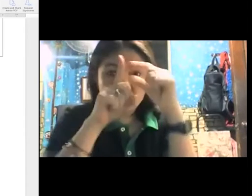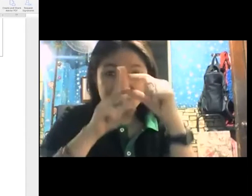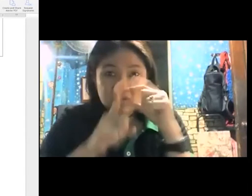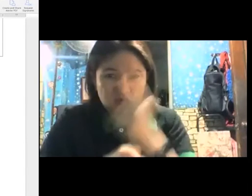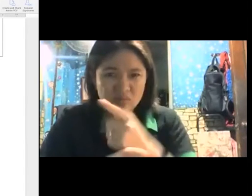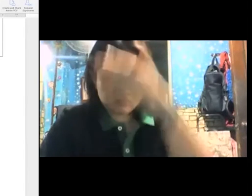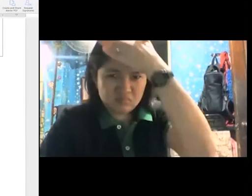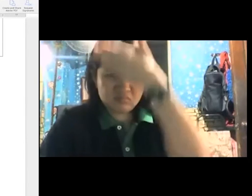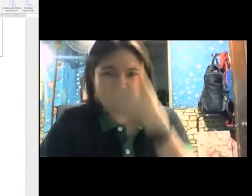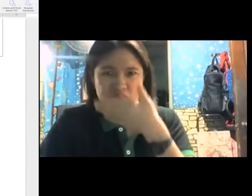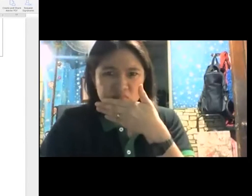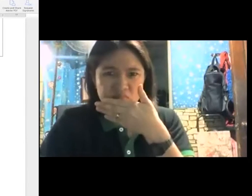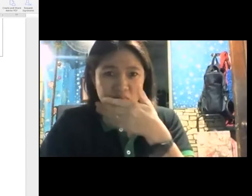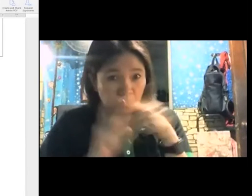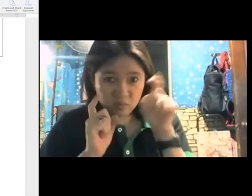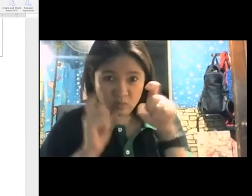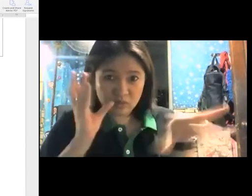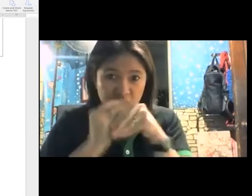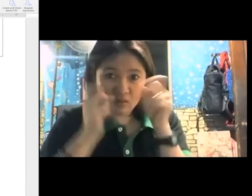Yes, this is Meng speaking.